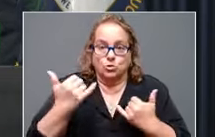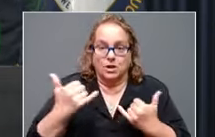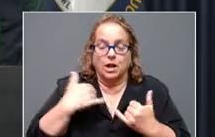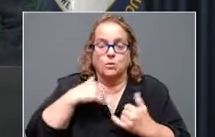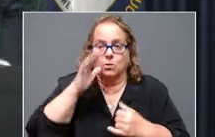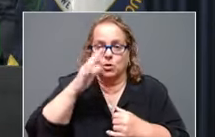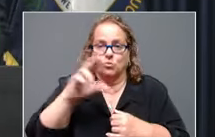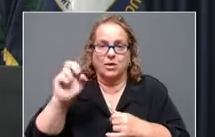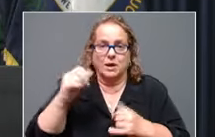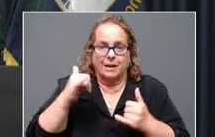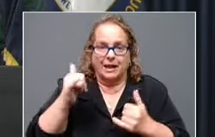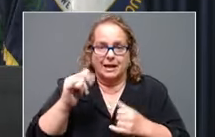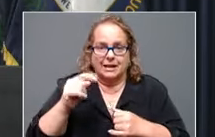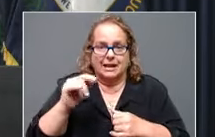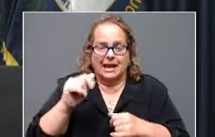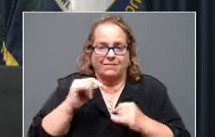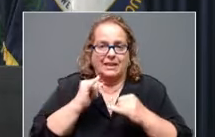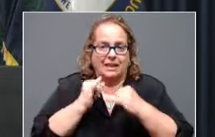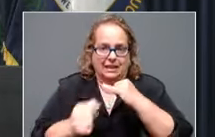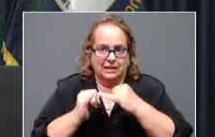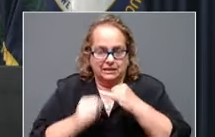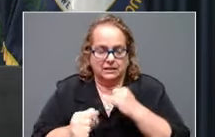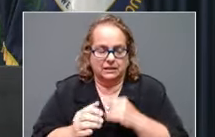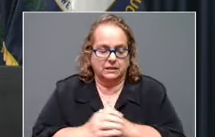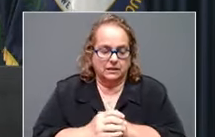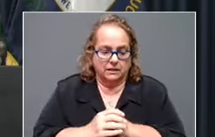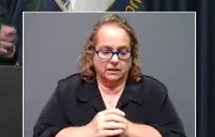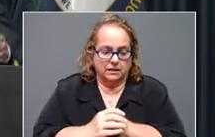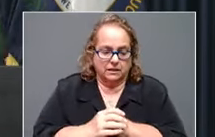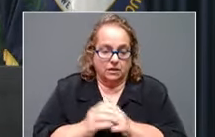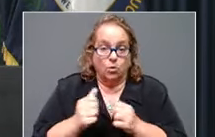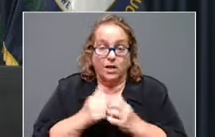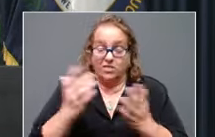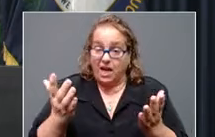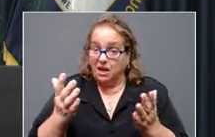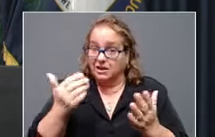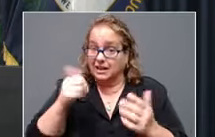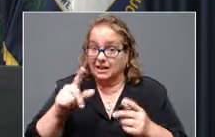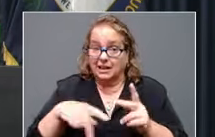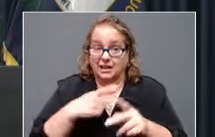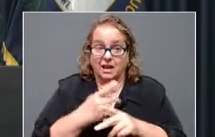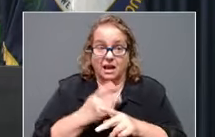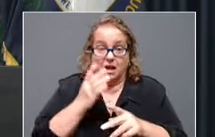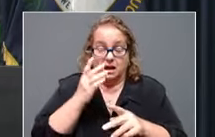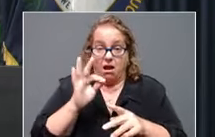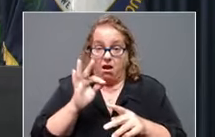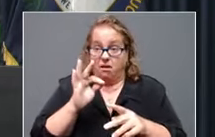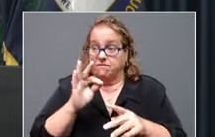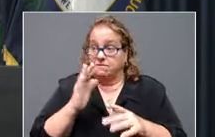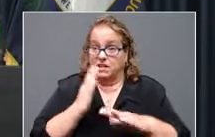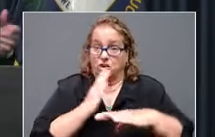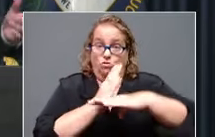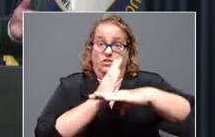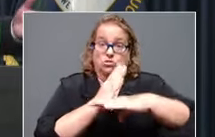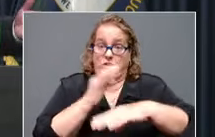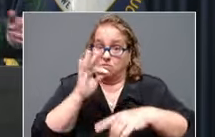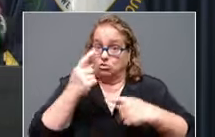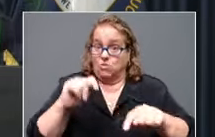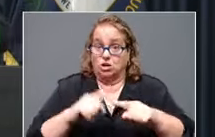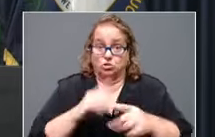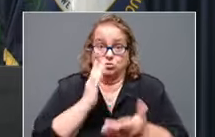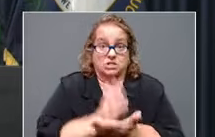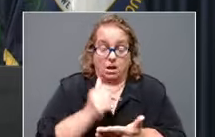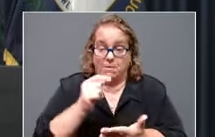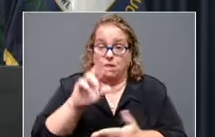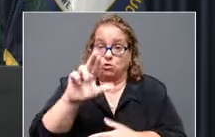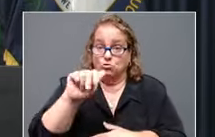time during this pandemic. To tell you a little bit more about the situation in Kentucky's hospitals, I'd like